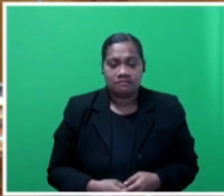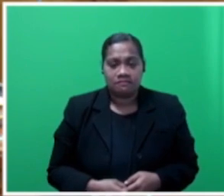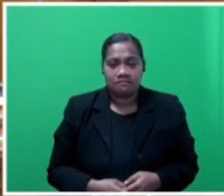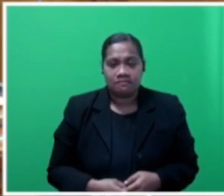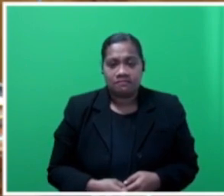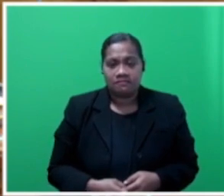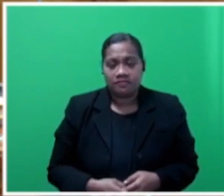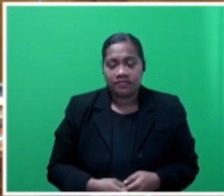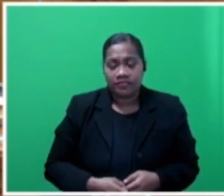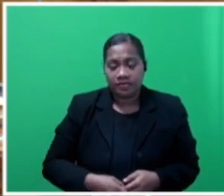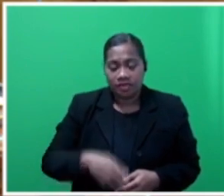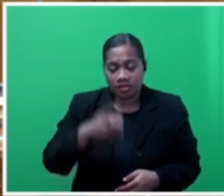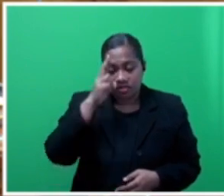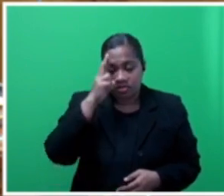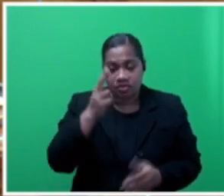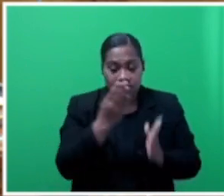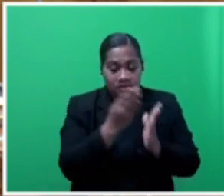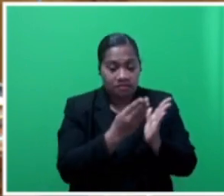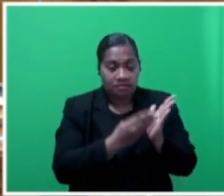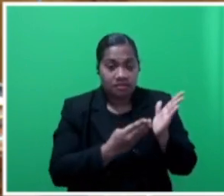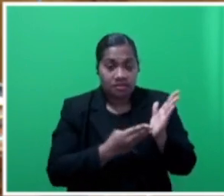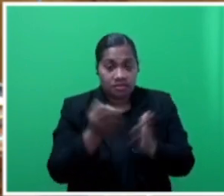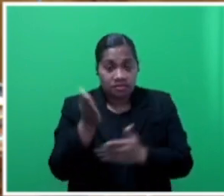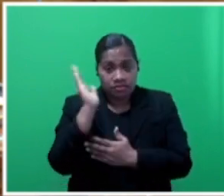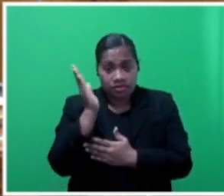So with this budget presentation, we now have a